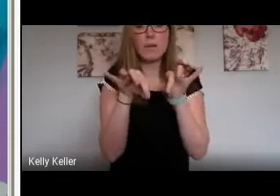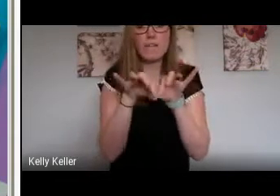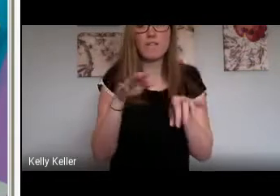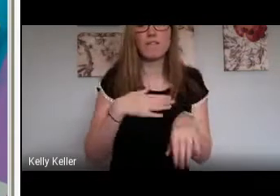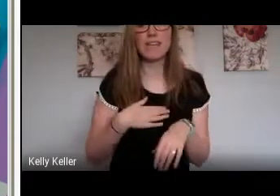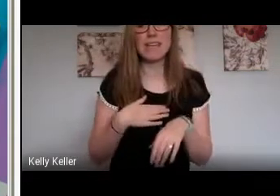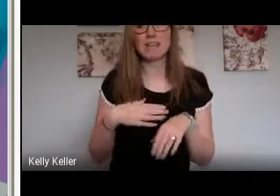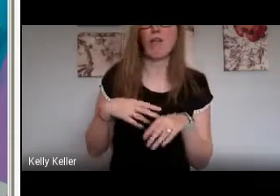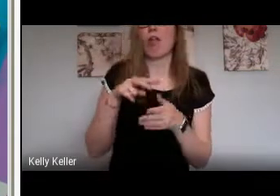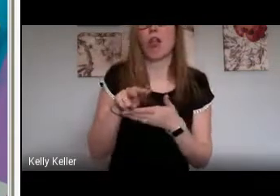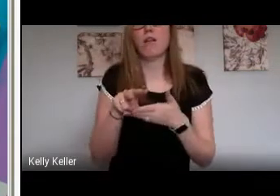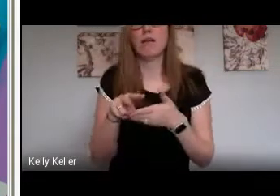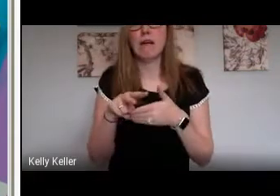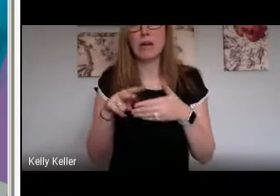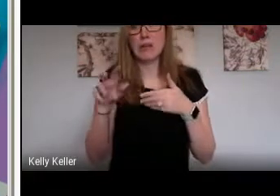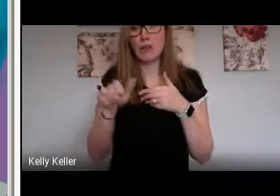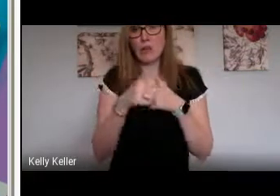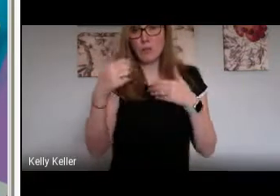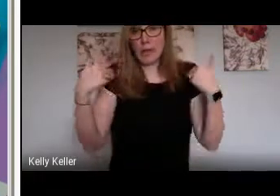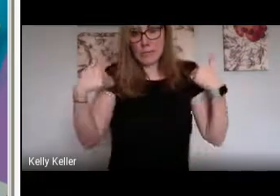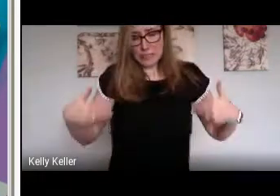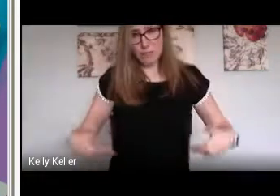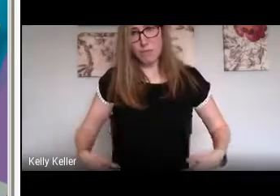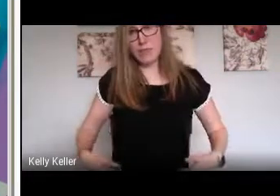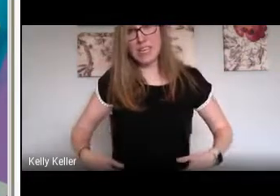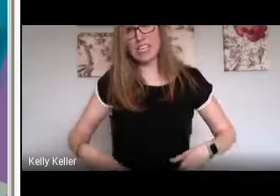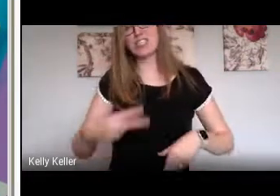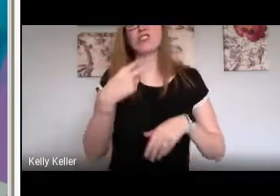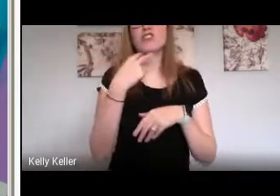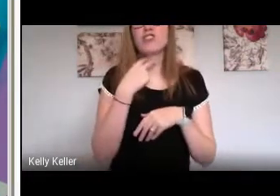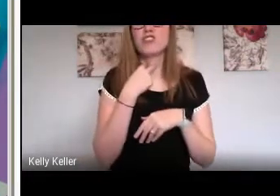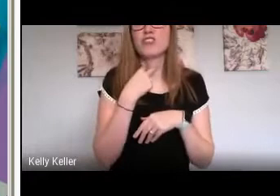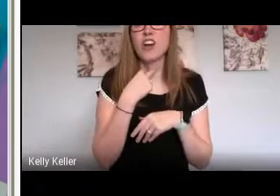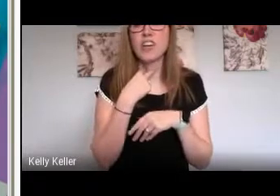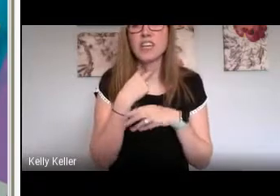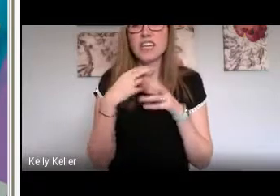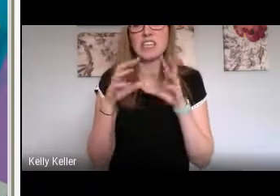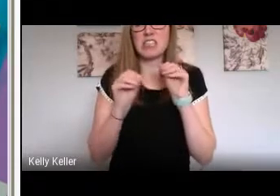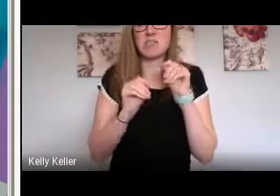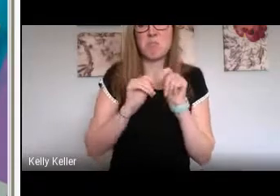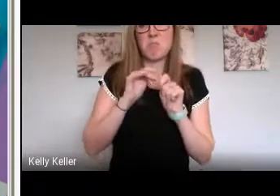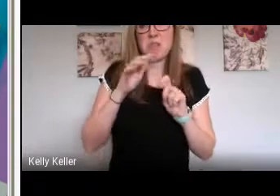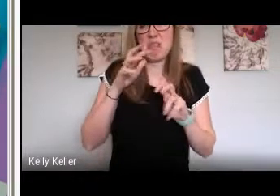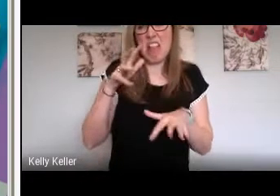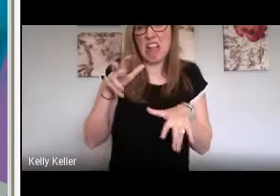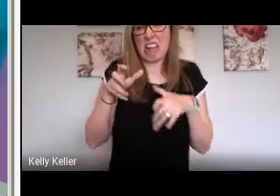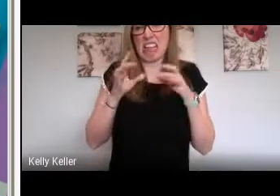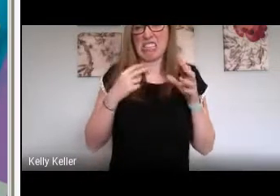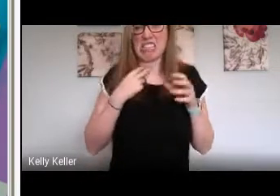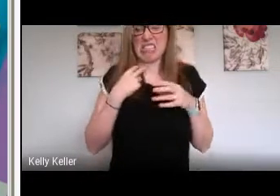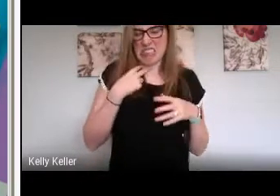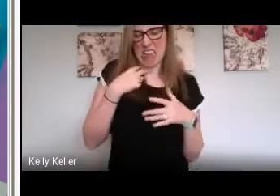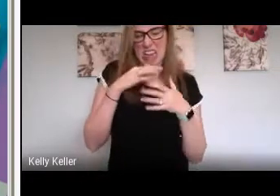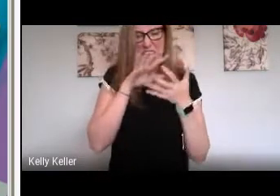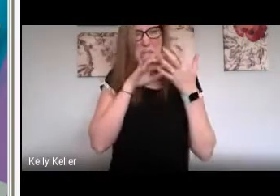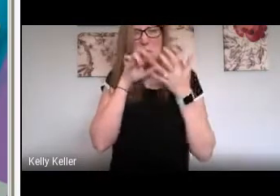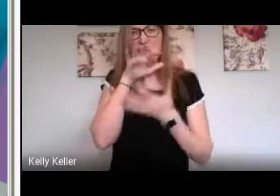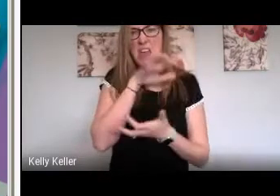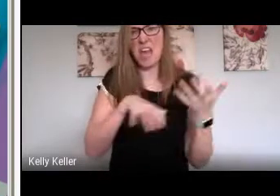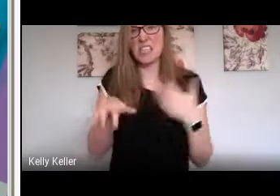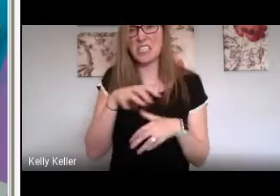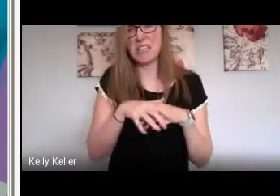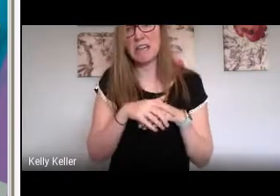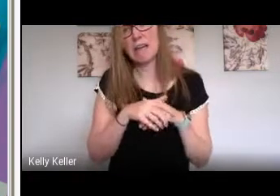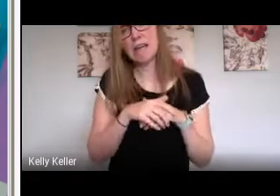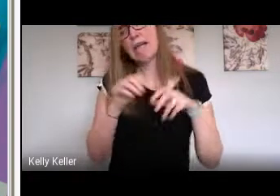wiggle my feet the rest of me is stuck stuck this blocky stucky